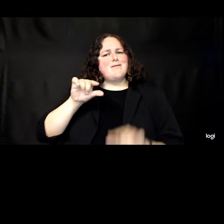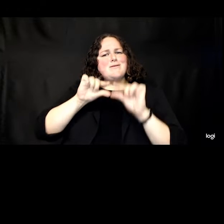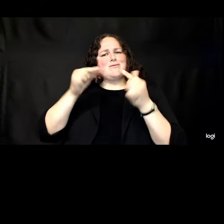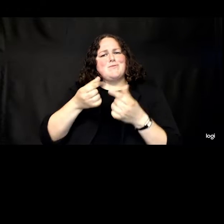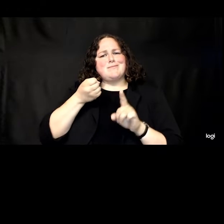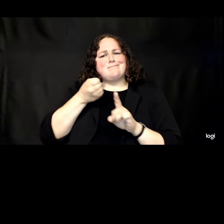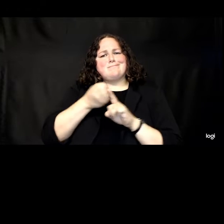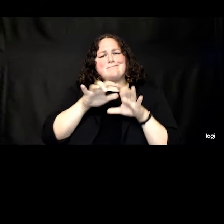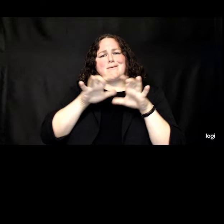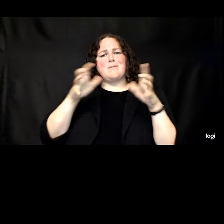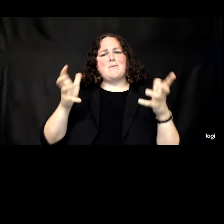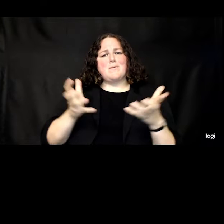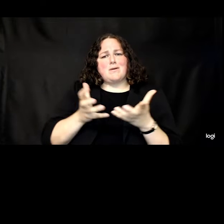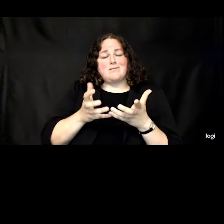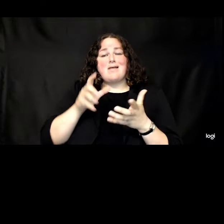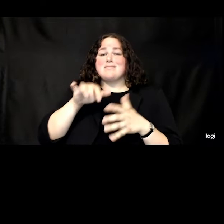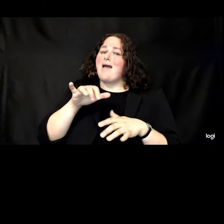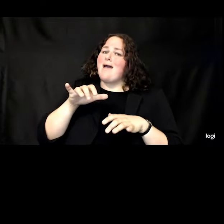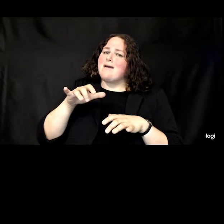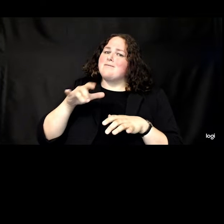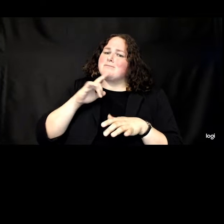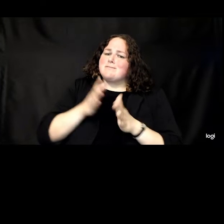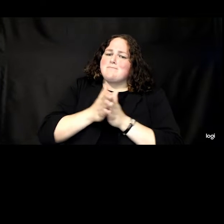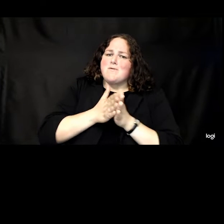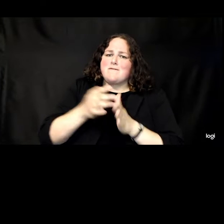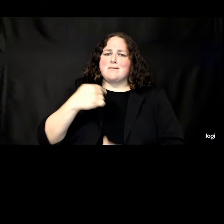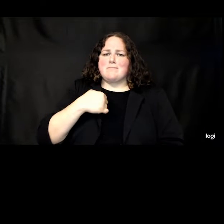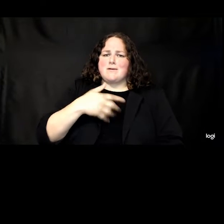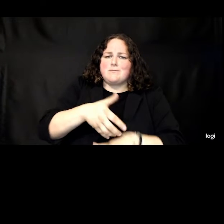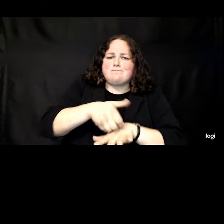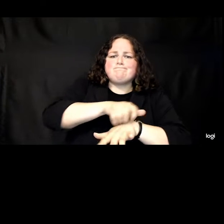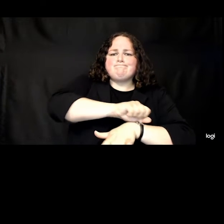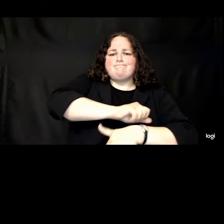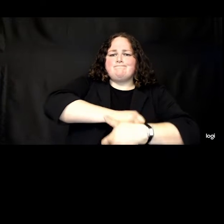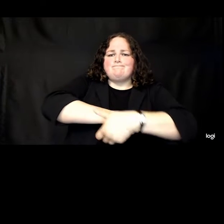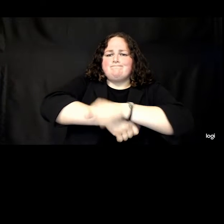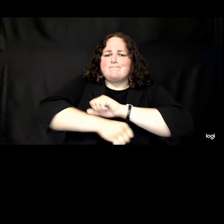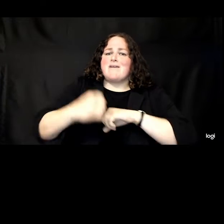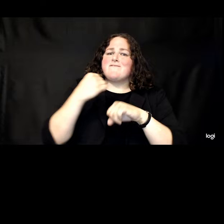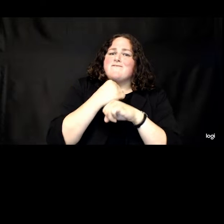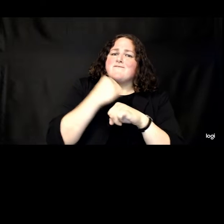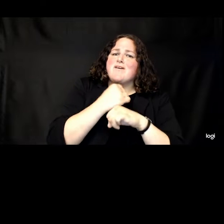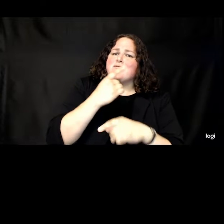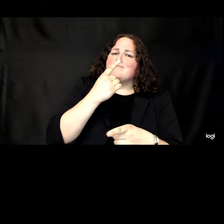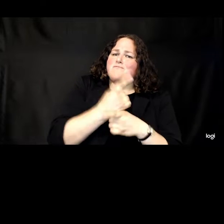pushed me to go even harder. Having the conversations with you made me continue to fight for what's right in education,